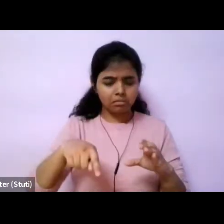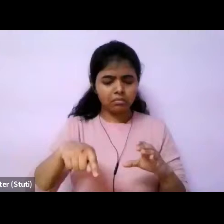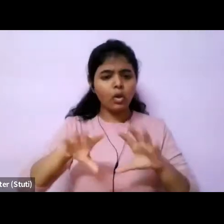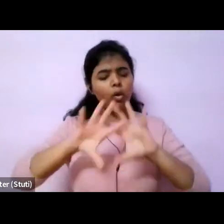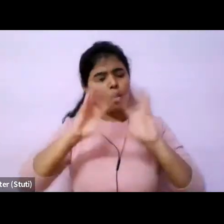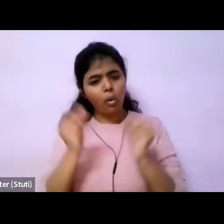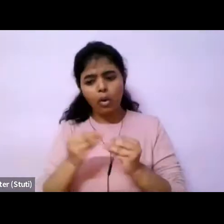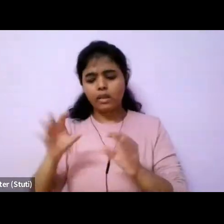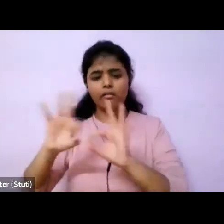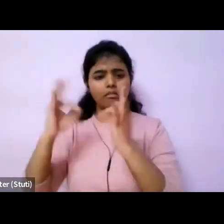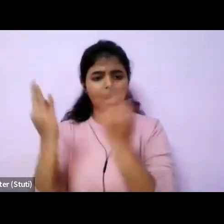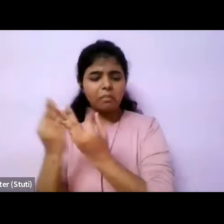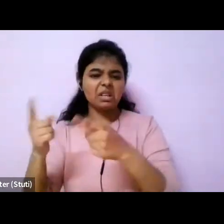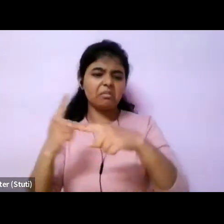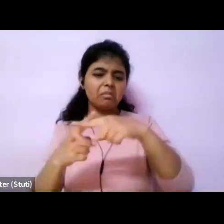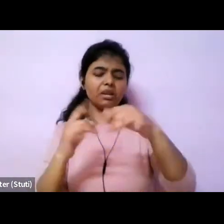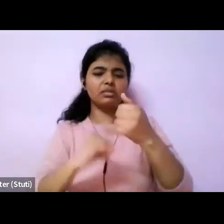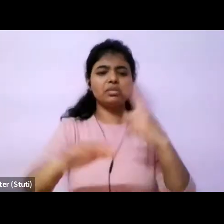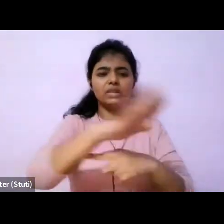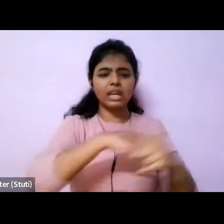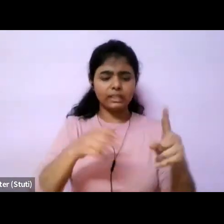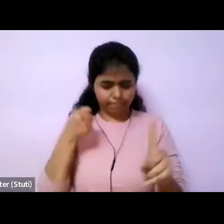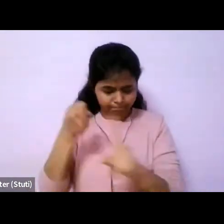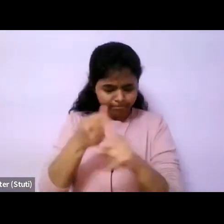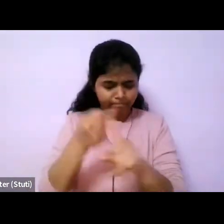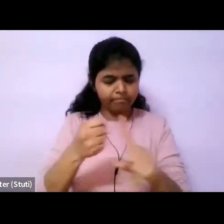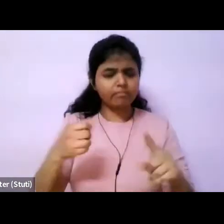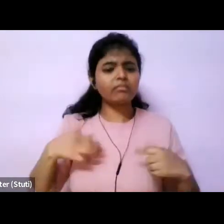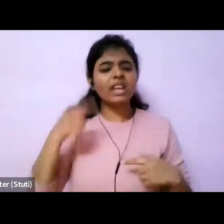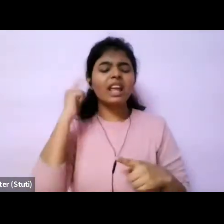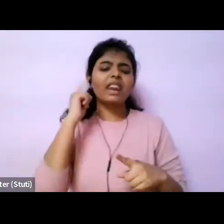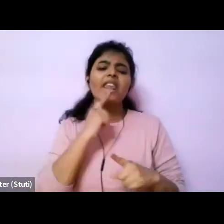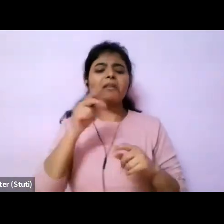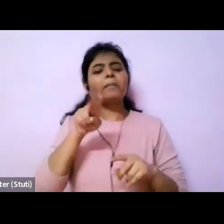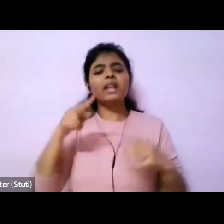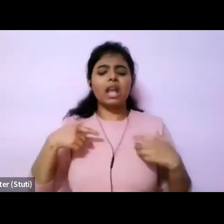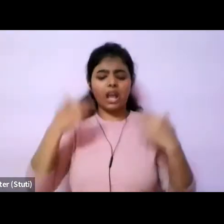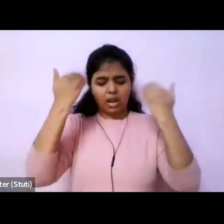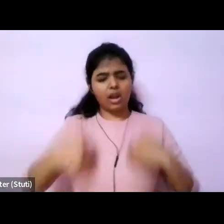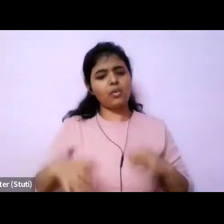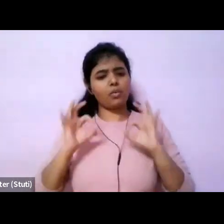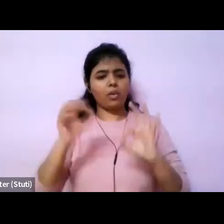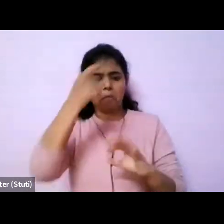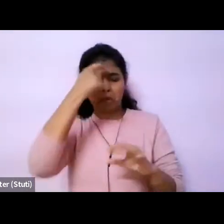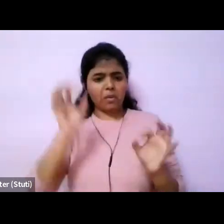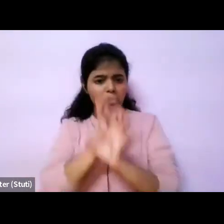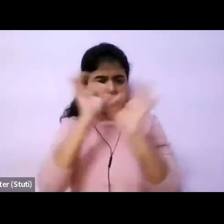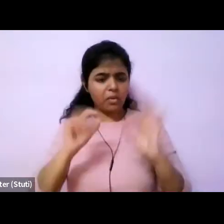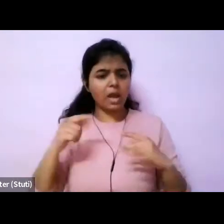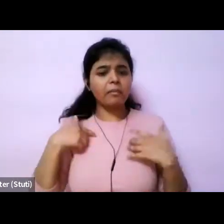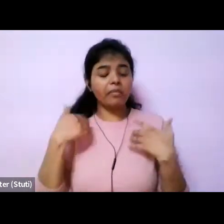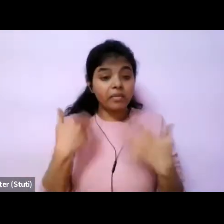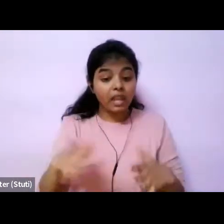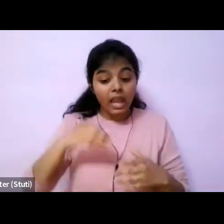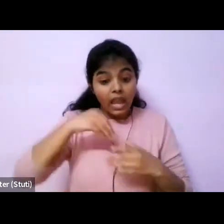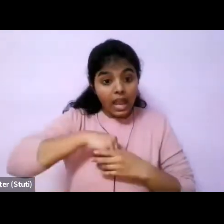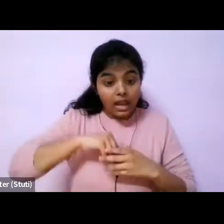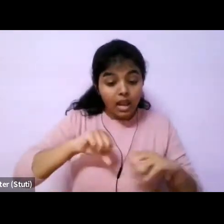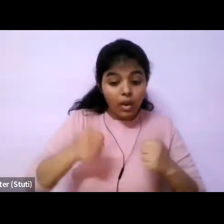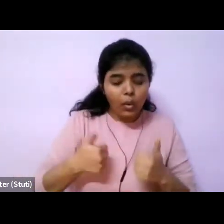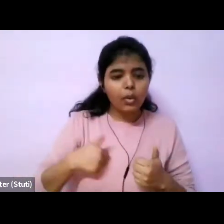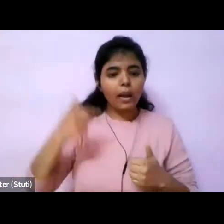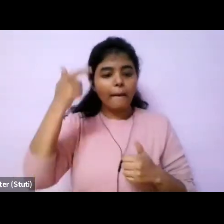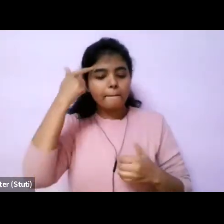both family and society, and the author does not fail to point out his own initial co-option in ableist thought and